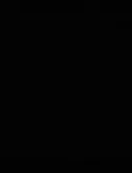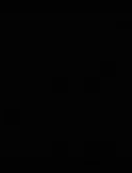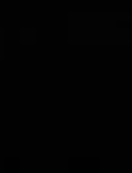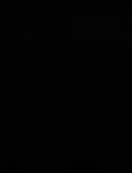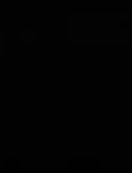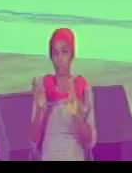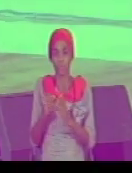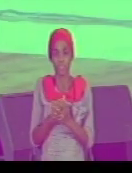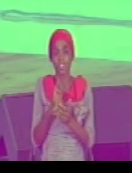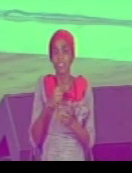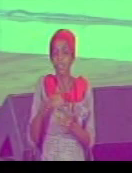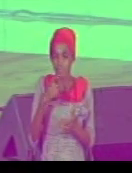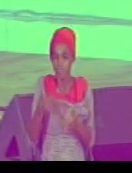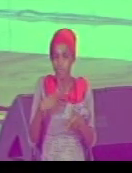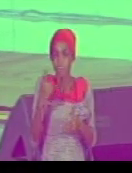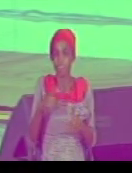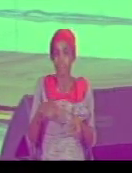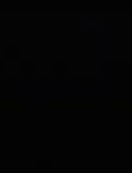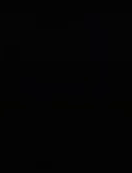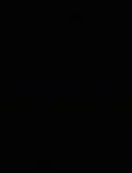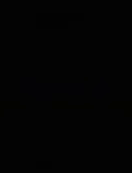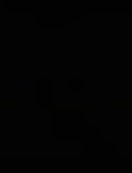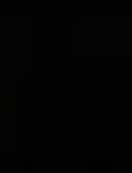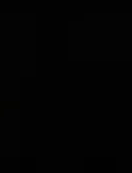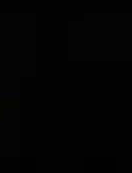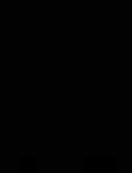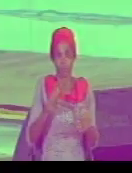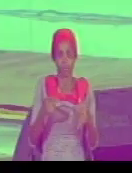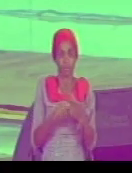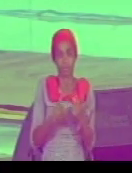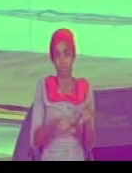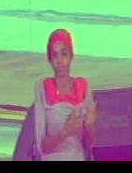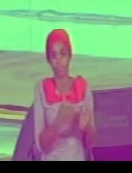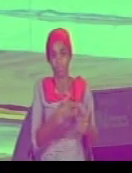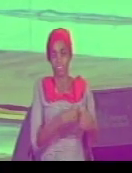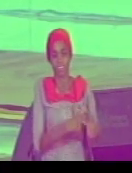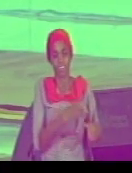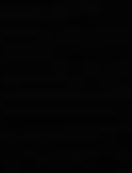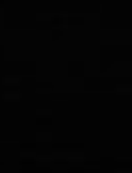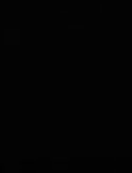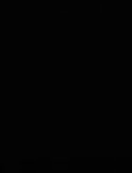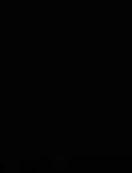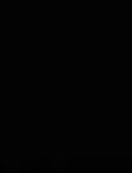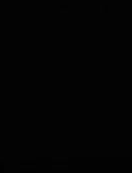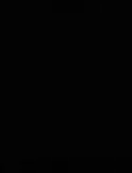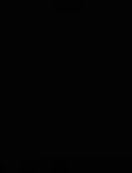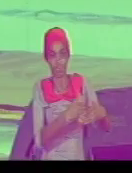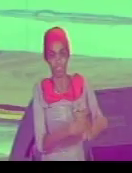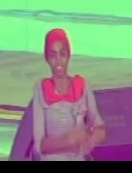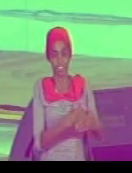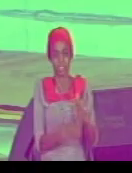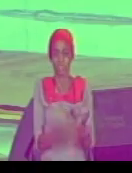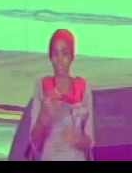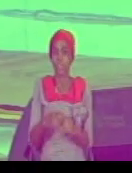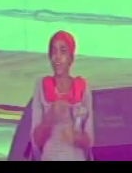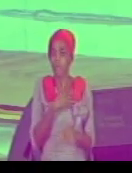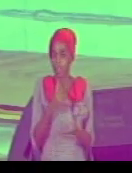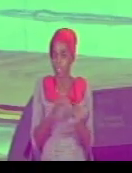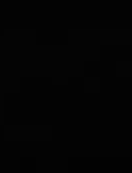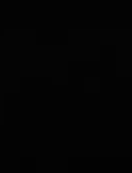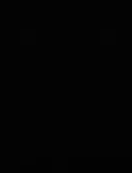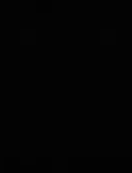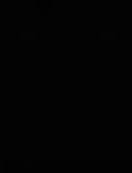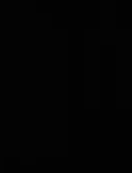us go to the other side. They are coming to the other side. And then Jesus got into the boat, and